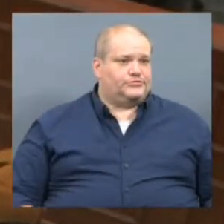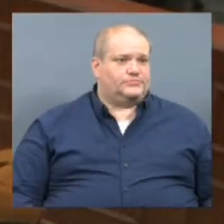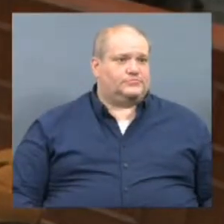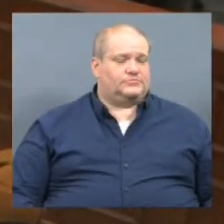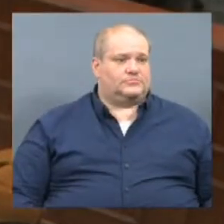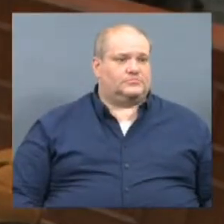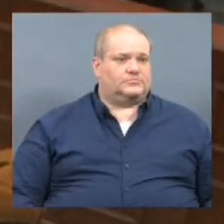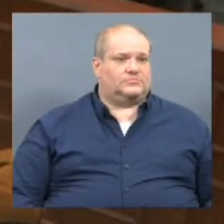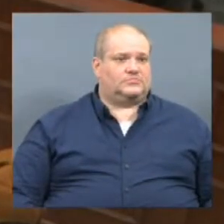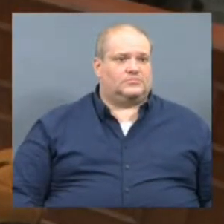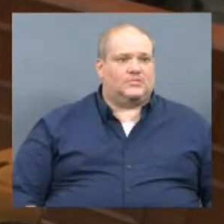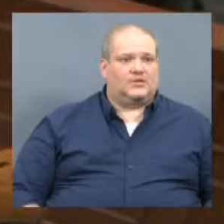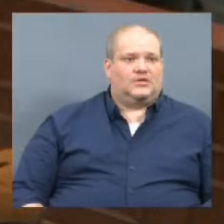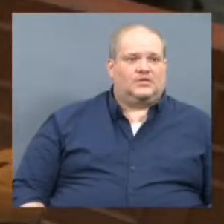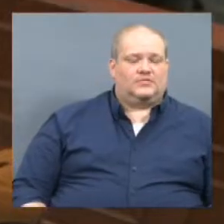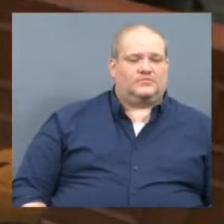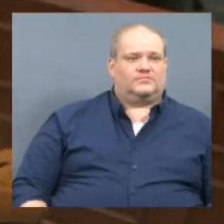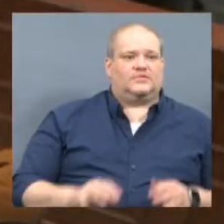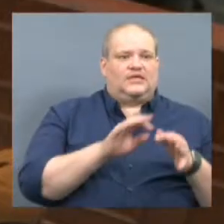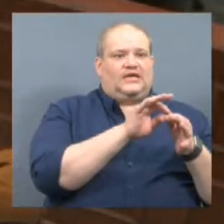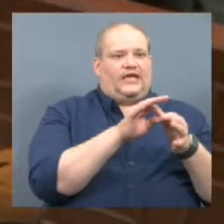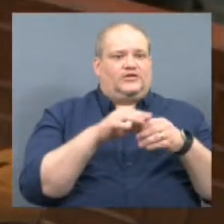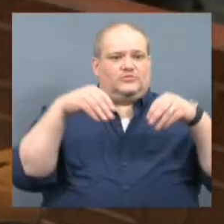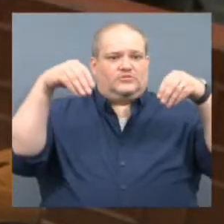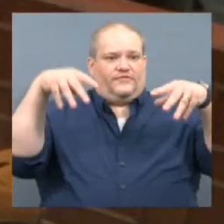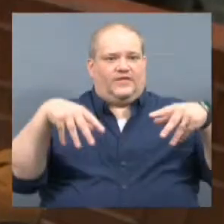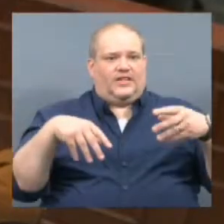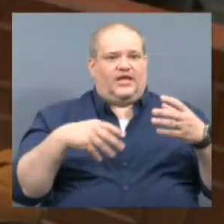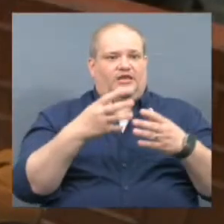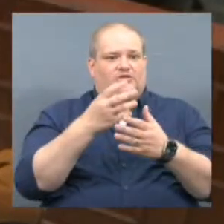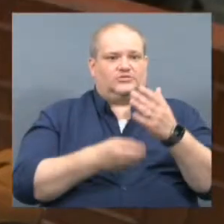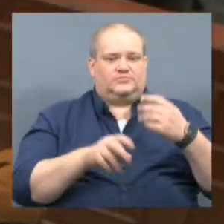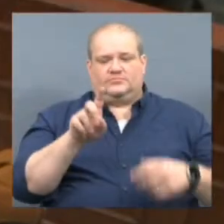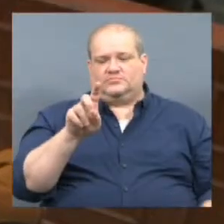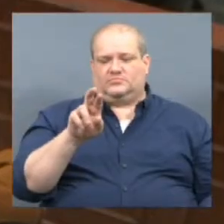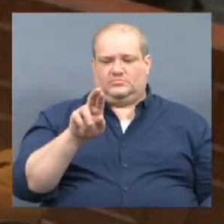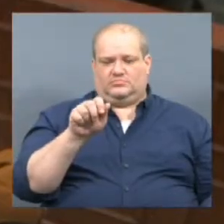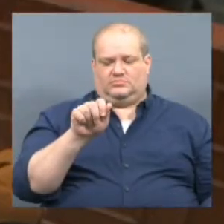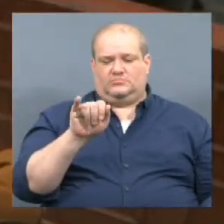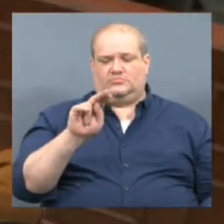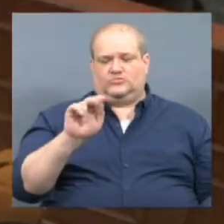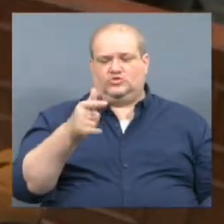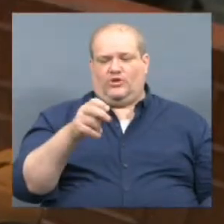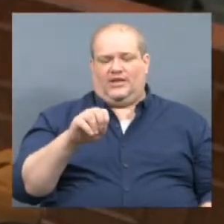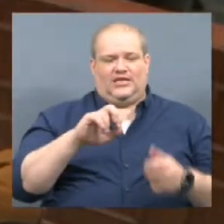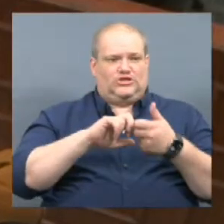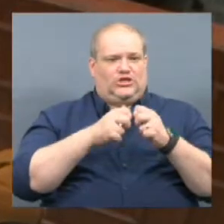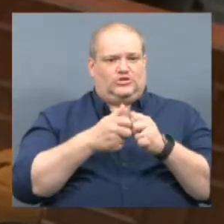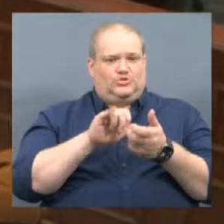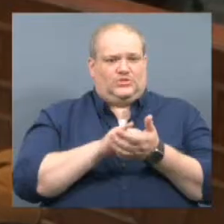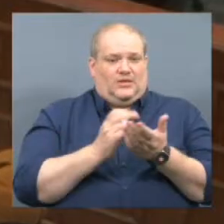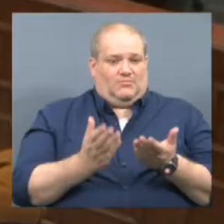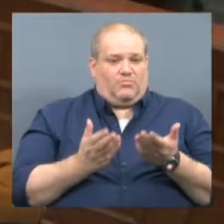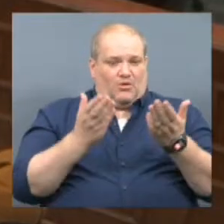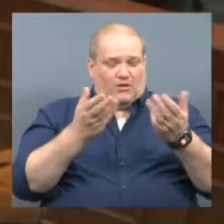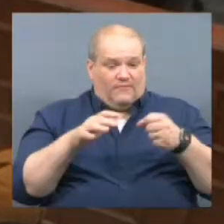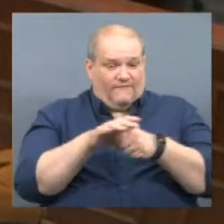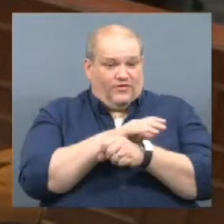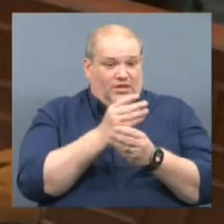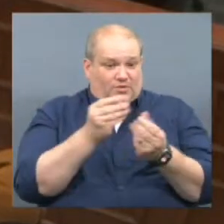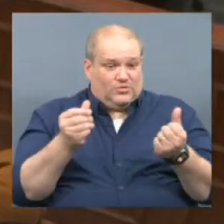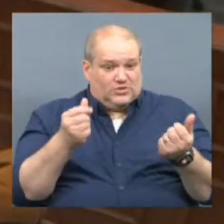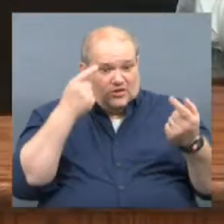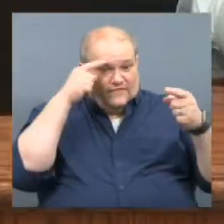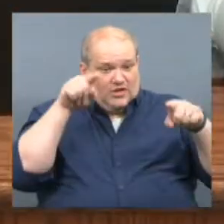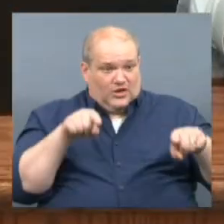Mr. Carpenter, just in terms of those lighting and drainage issues that Mr. Stodola brought up, fully resolved,